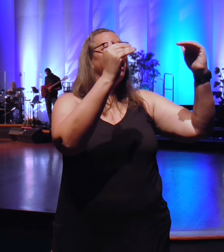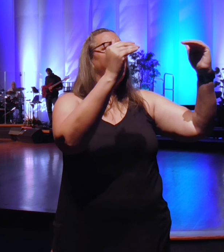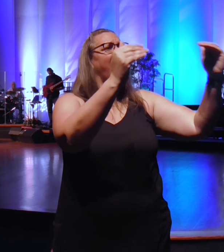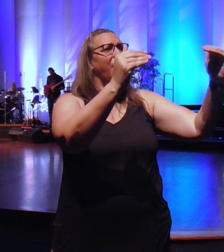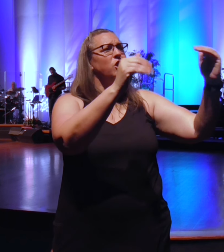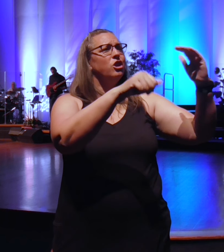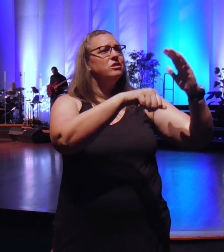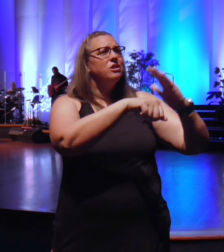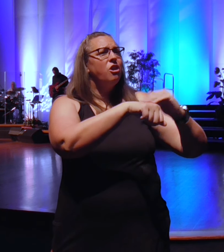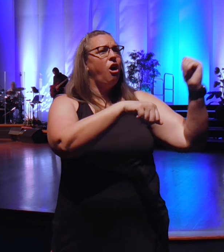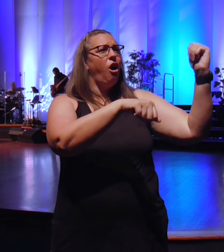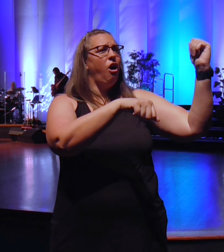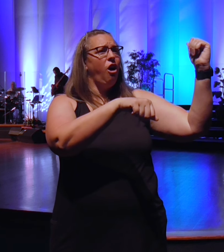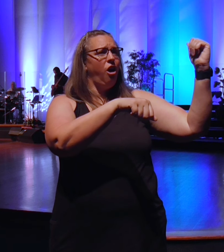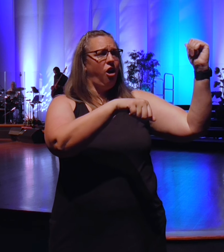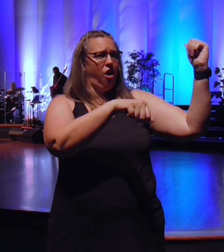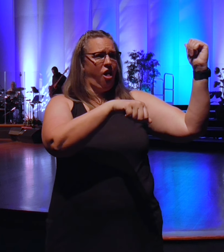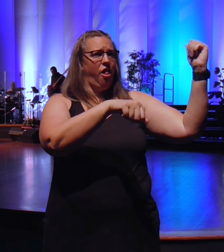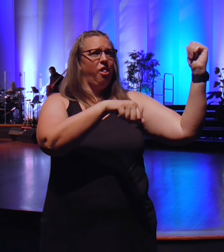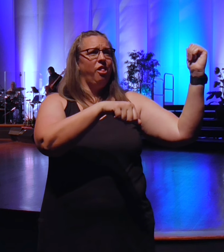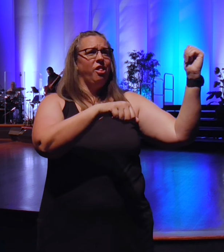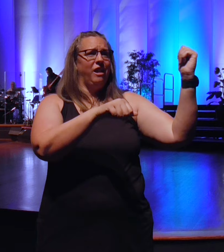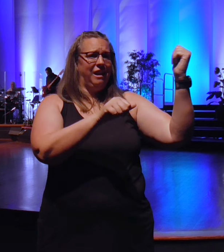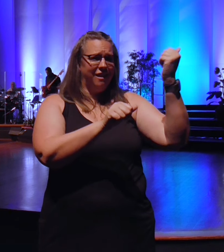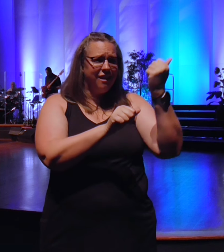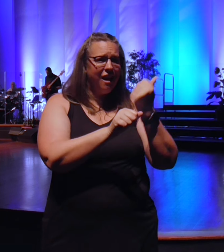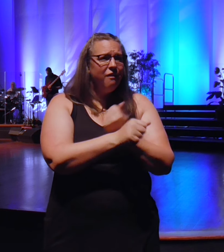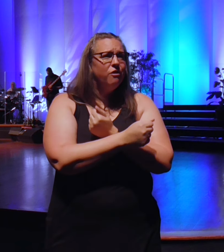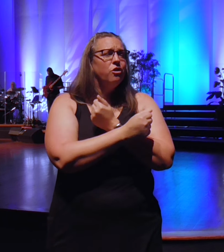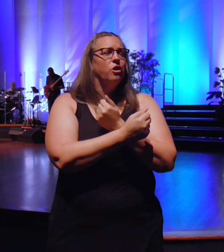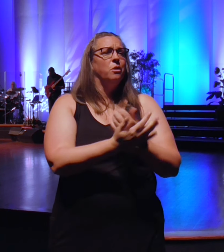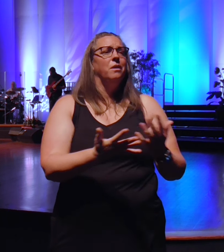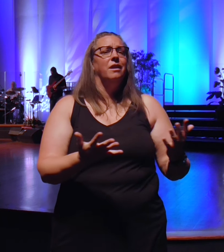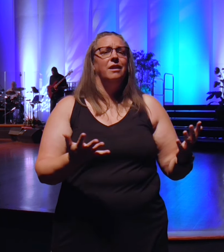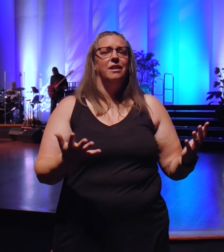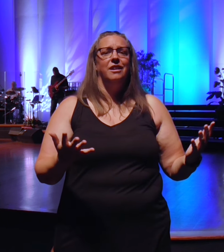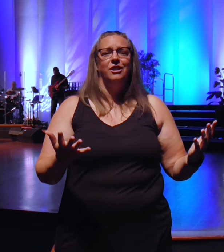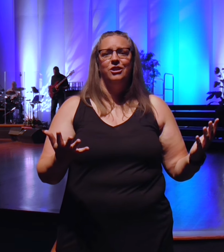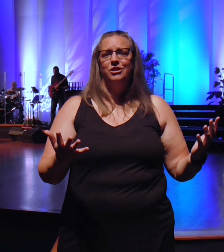from every direction.